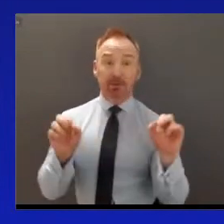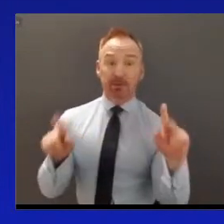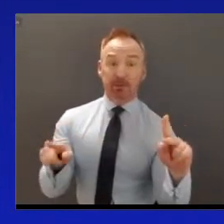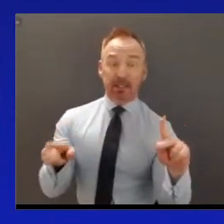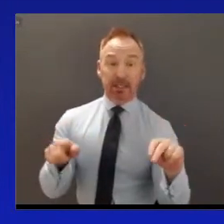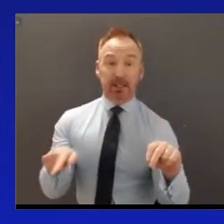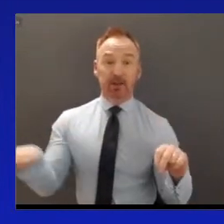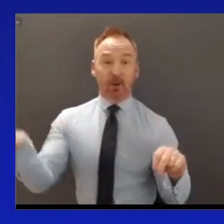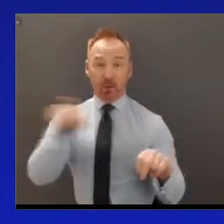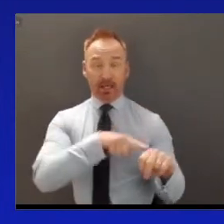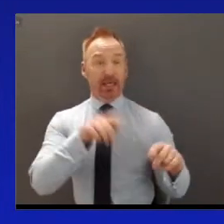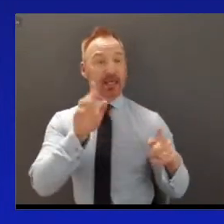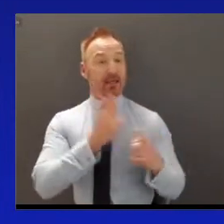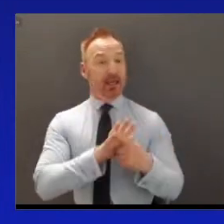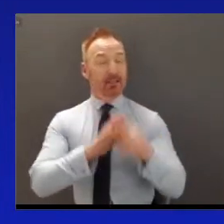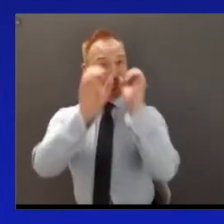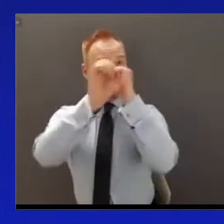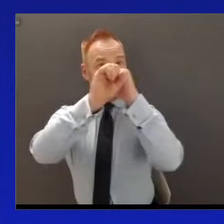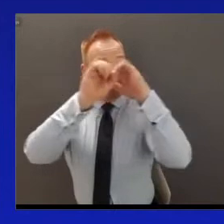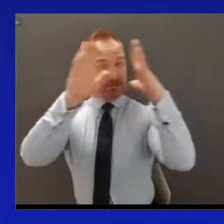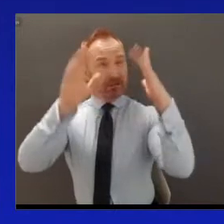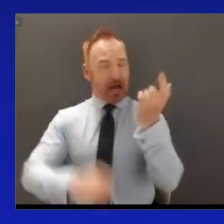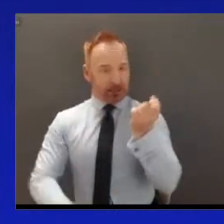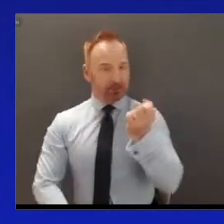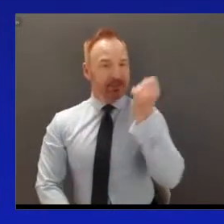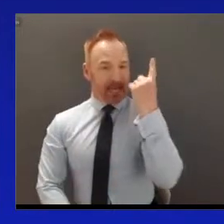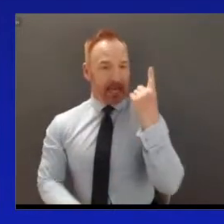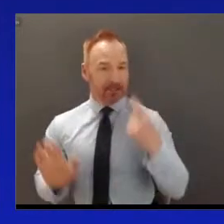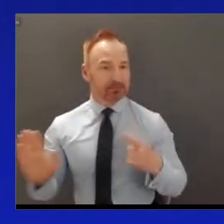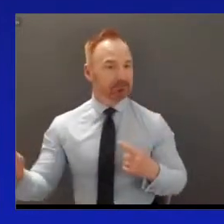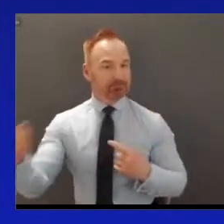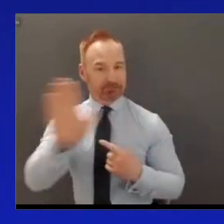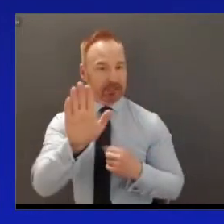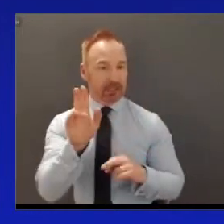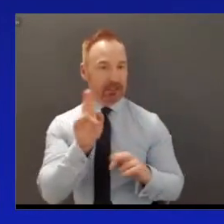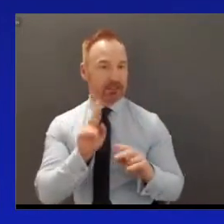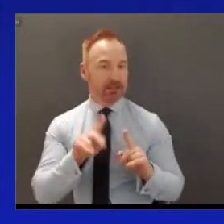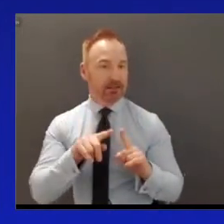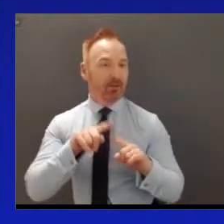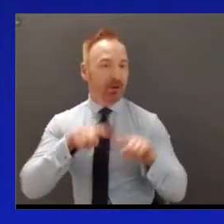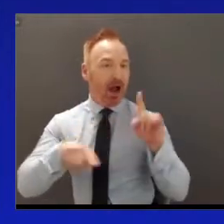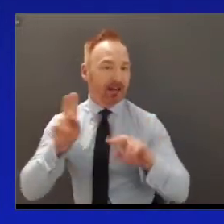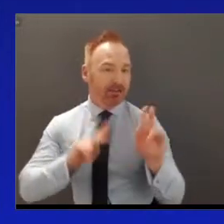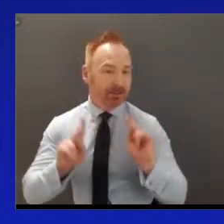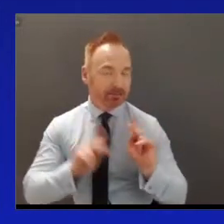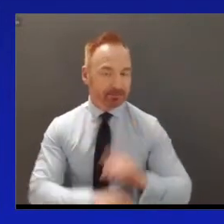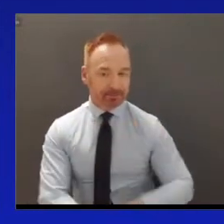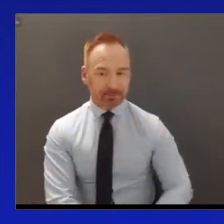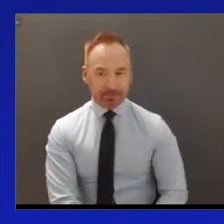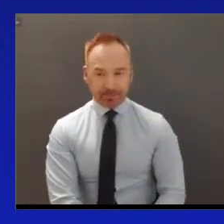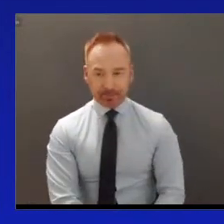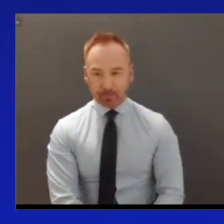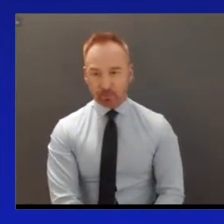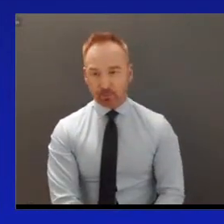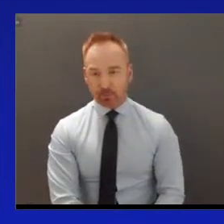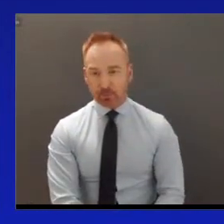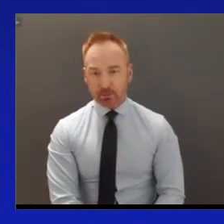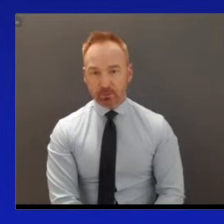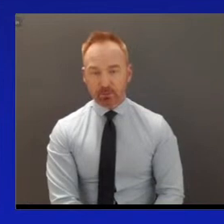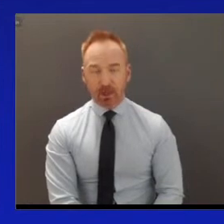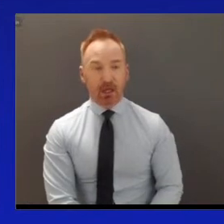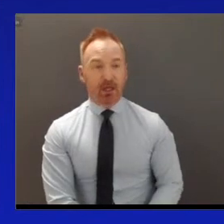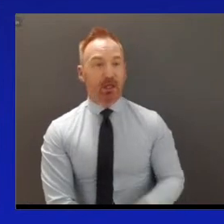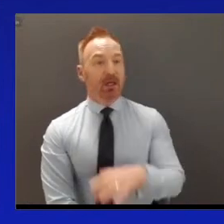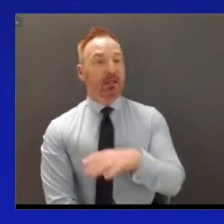our population of people experiencing homelessness. Thank you, Councillor. I will take this back to the